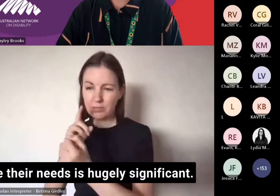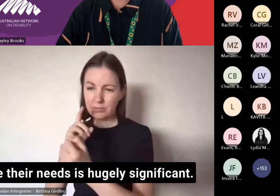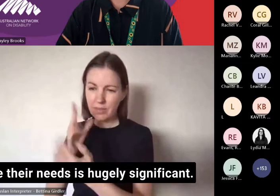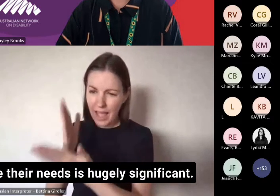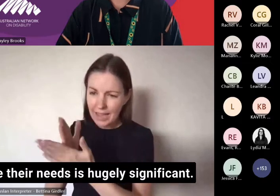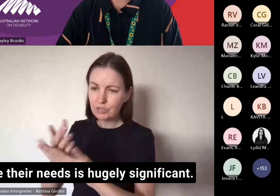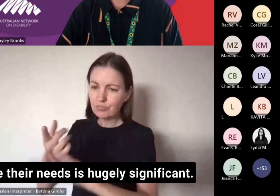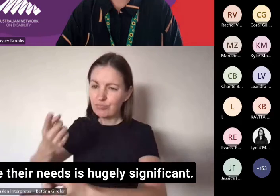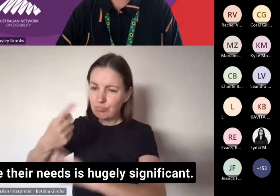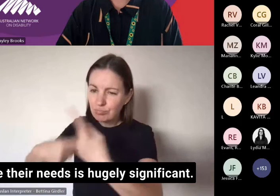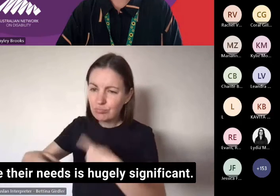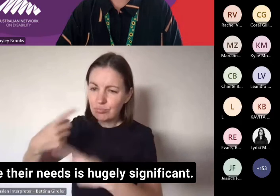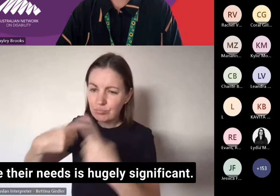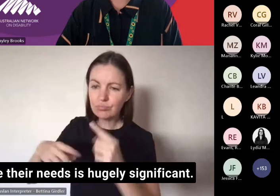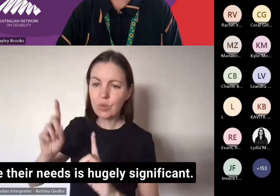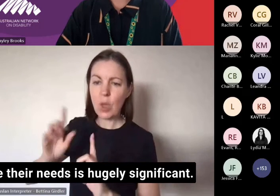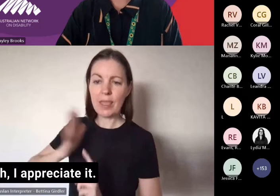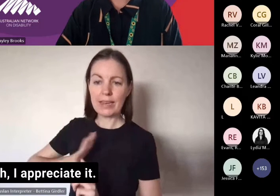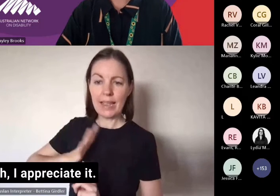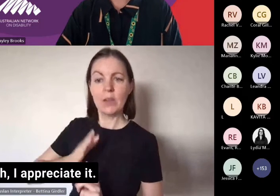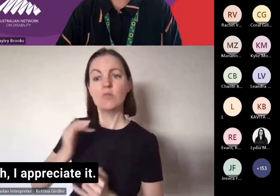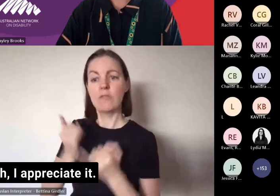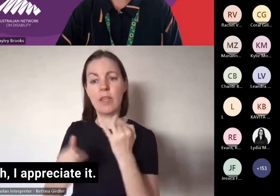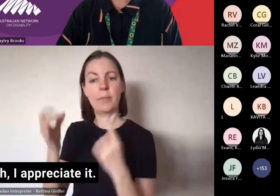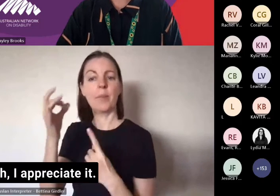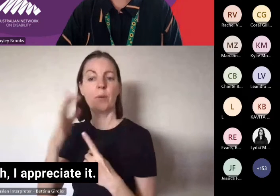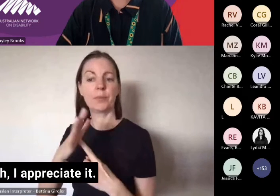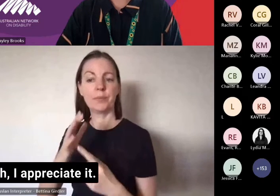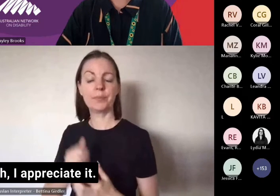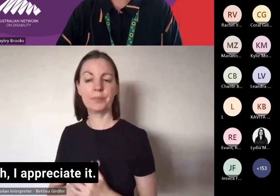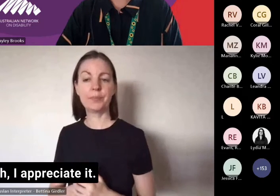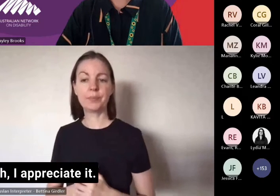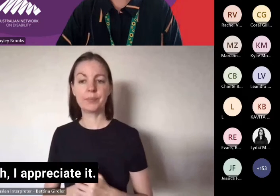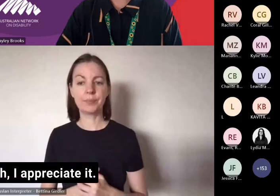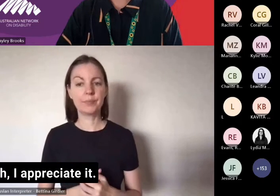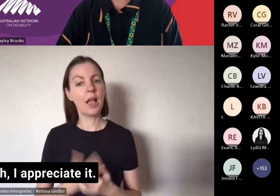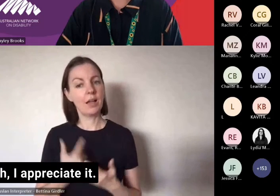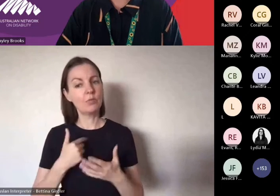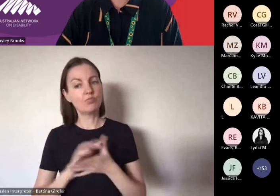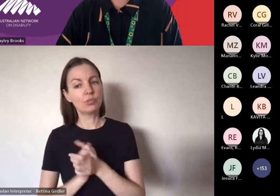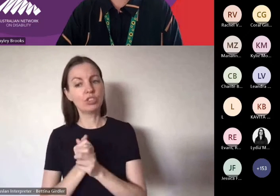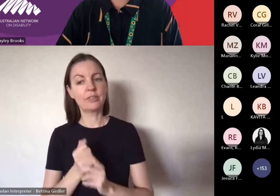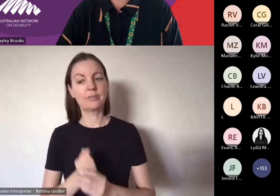their needs is hugely significant. And I appreciate it.